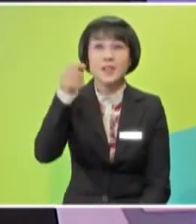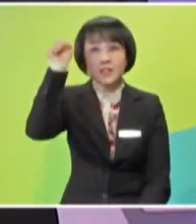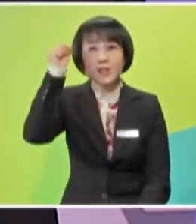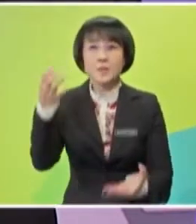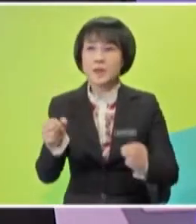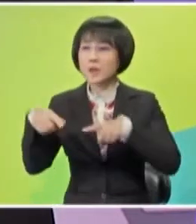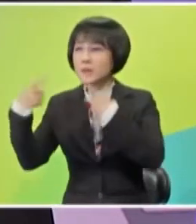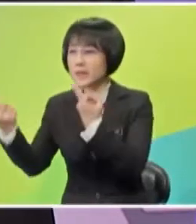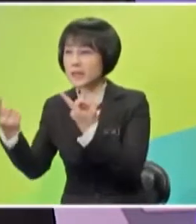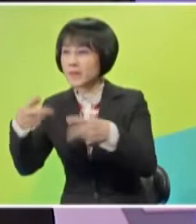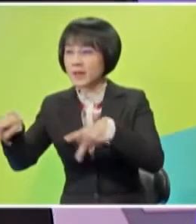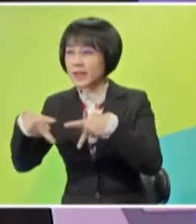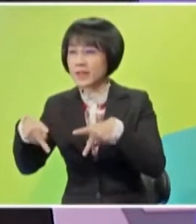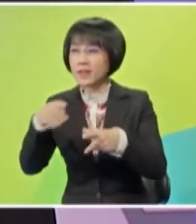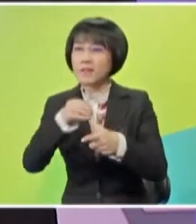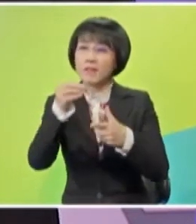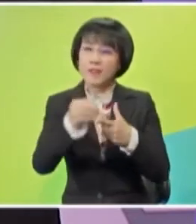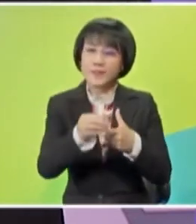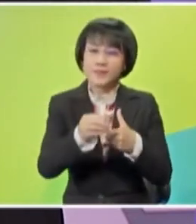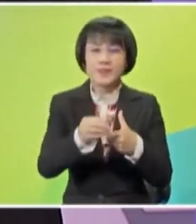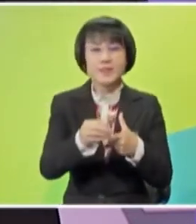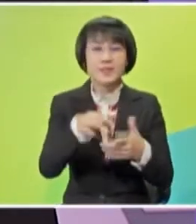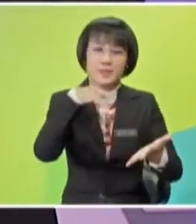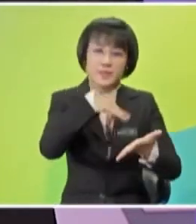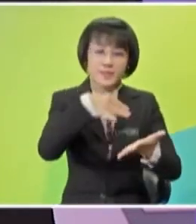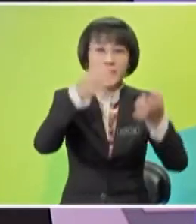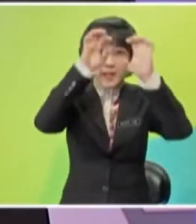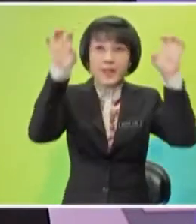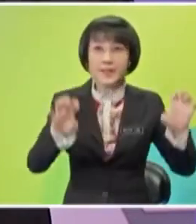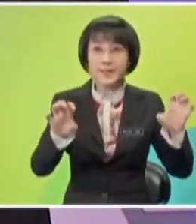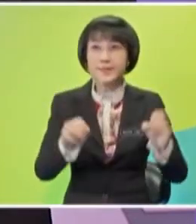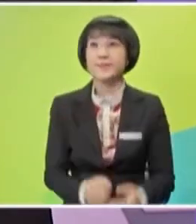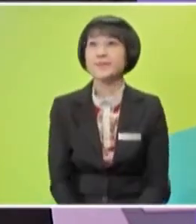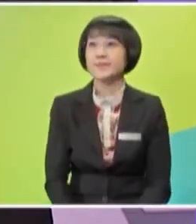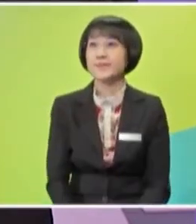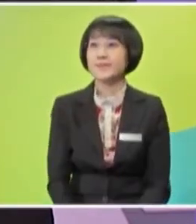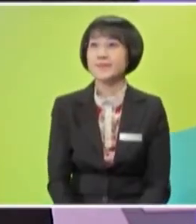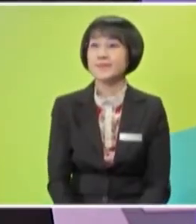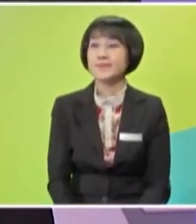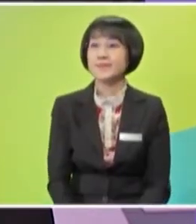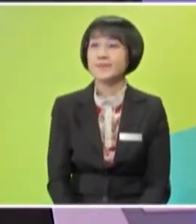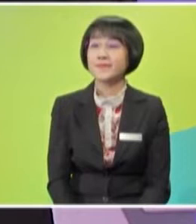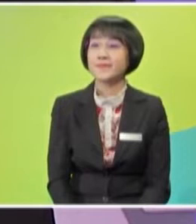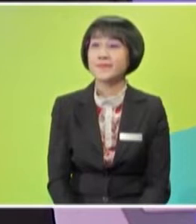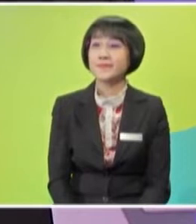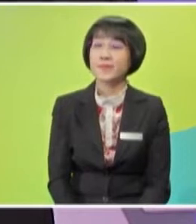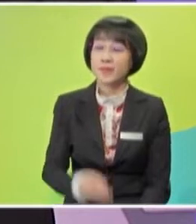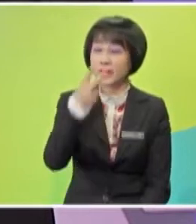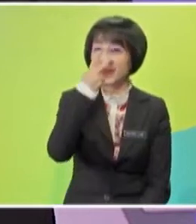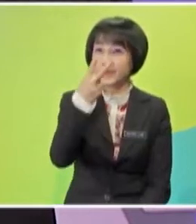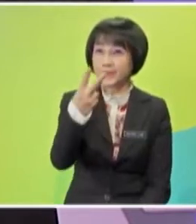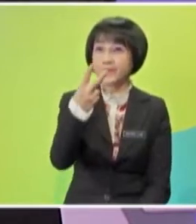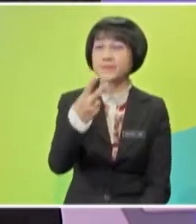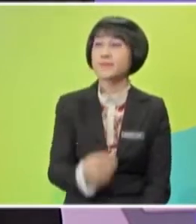exams. Yes, I still can't decide. So, you need to consider your friend as well, but you need to think about your own future. So we are going to look into that.